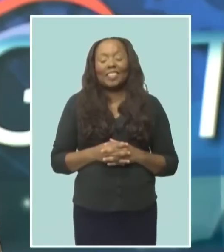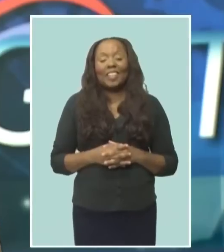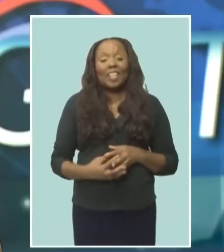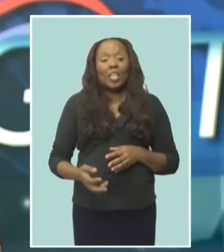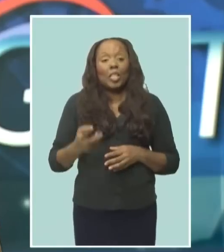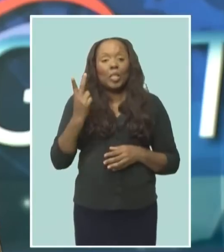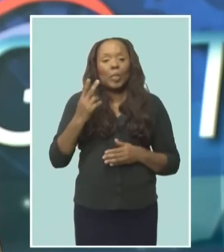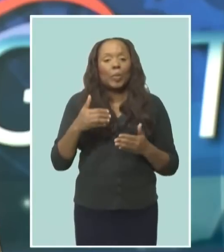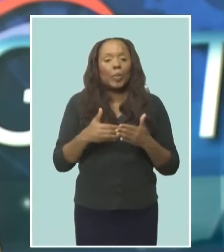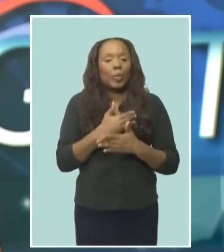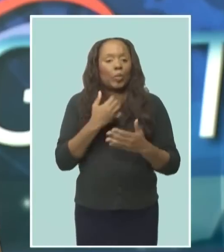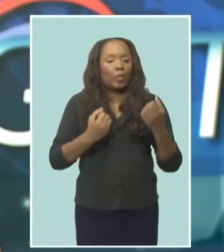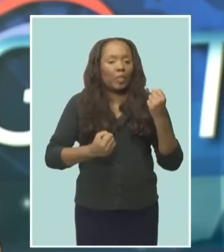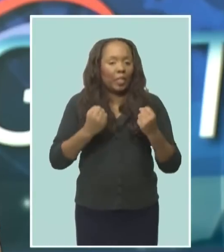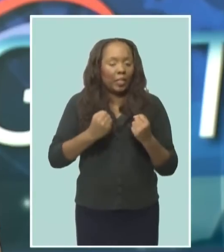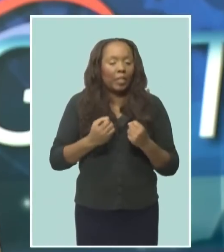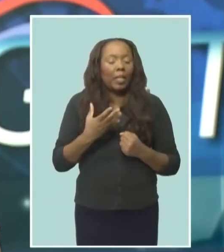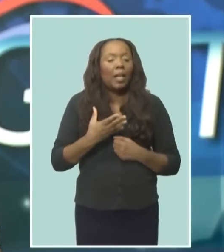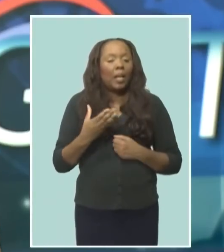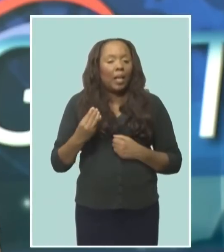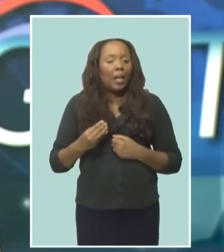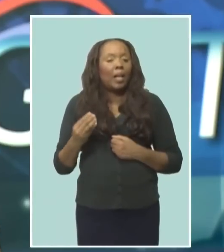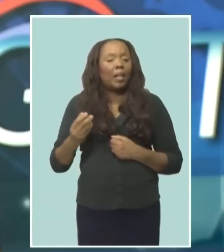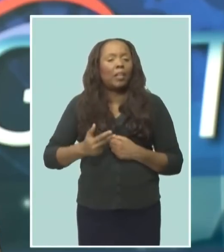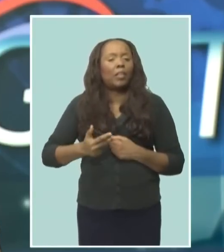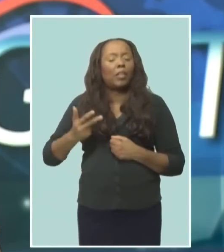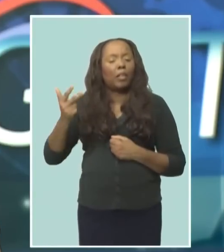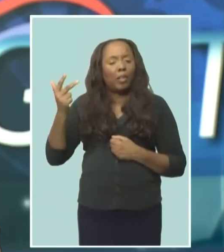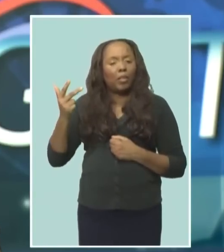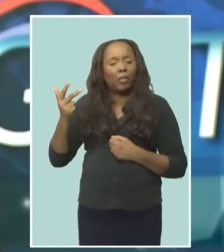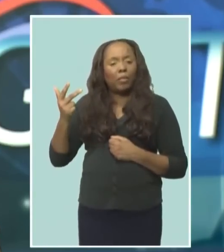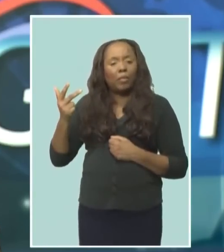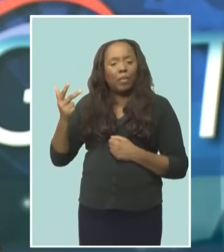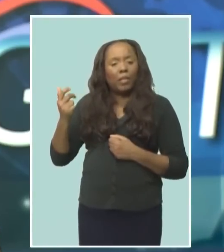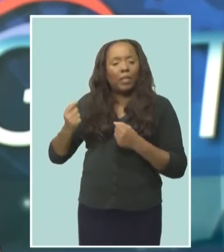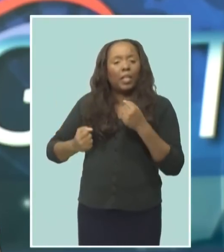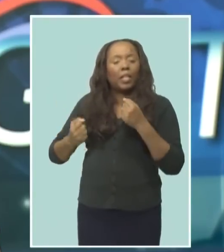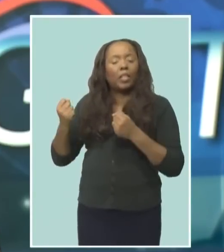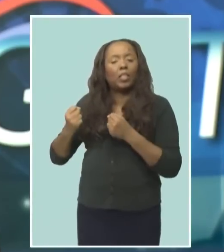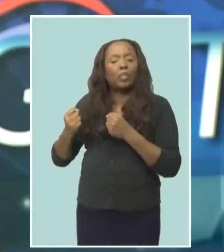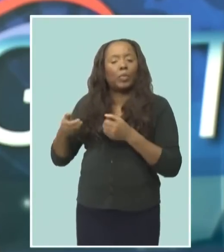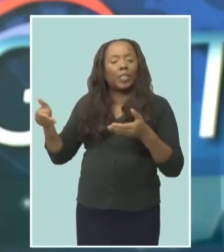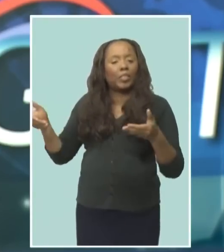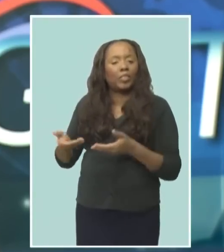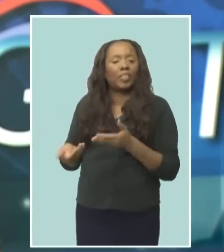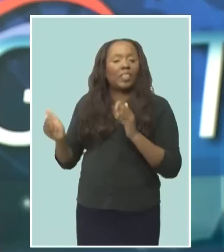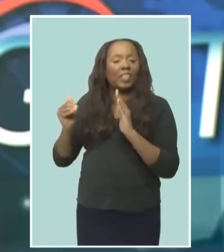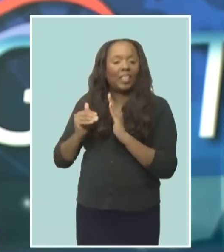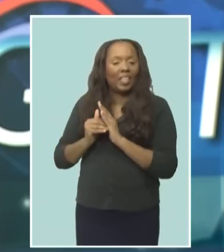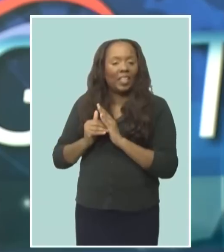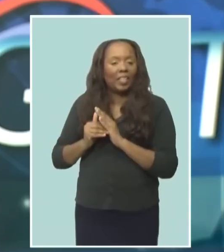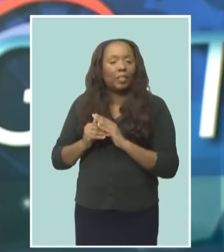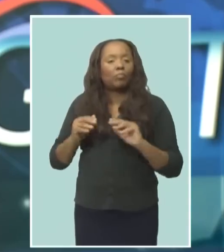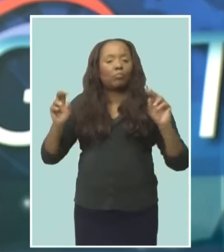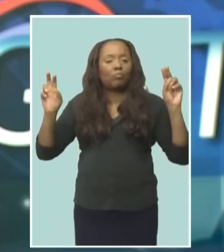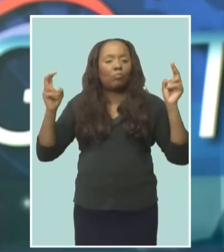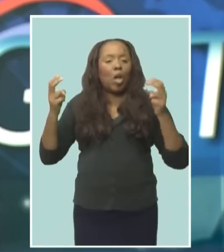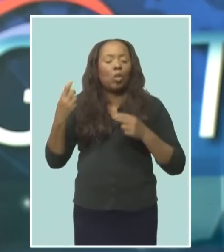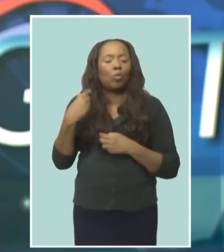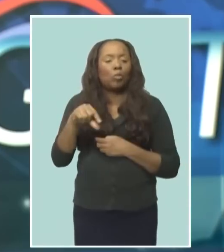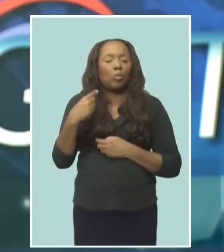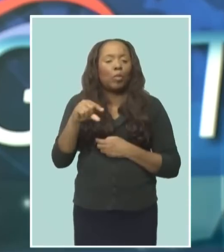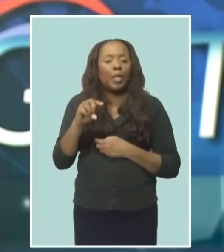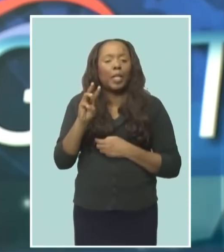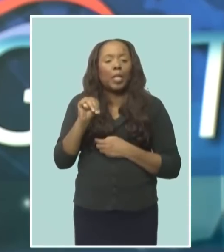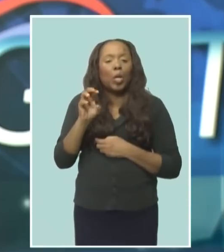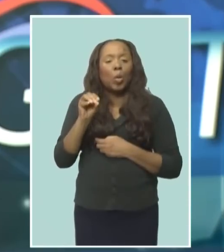2 new vehicles unveiled and 3 reintroductions were the highlight of the Green Mobility launch by multi-brand dealers